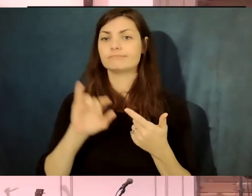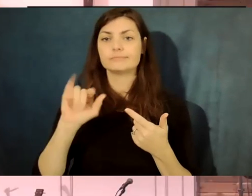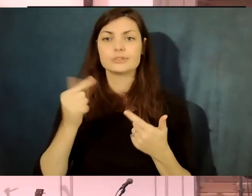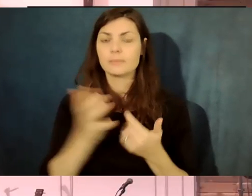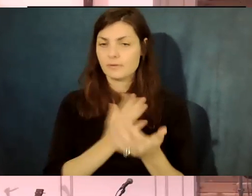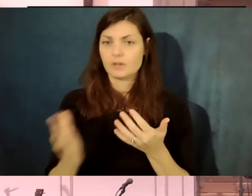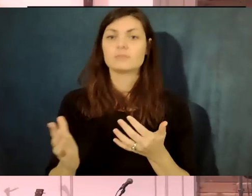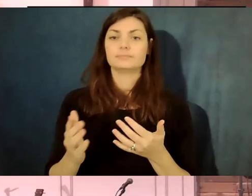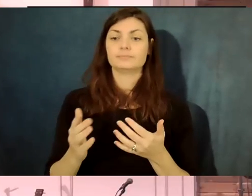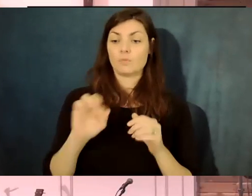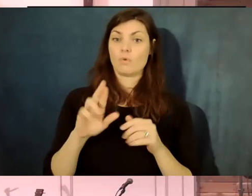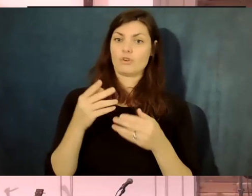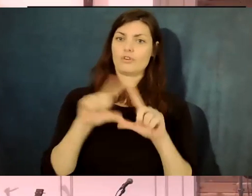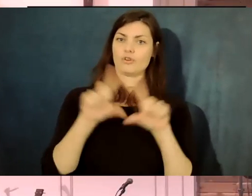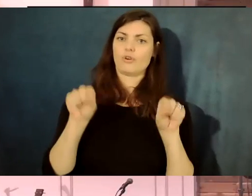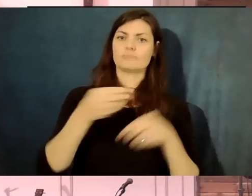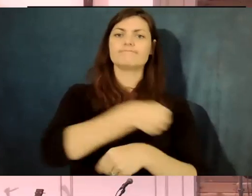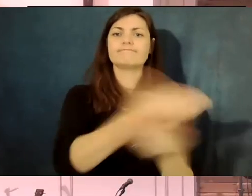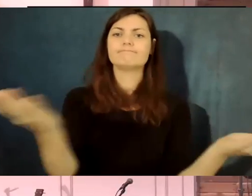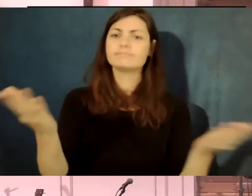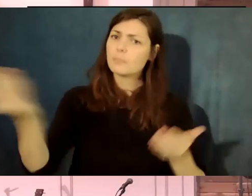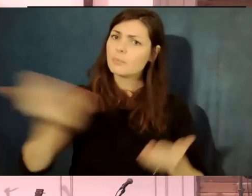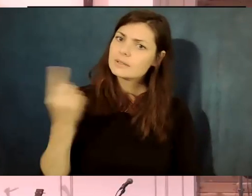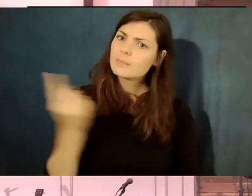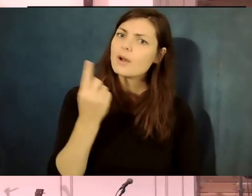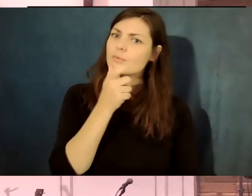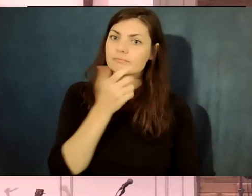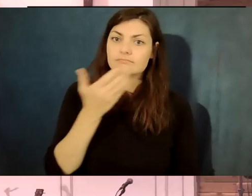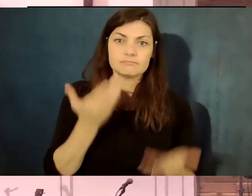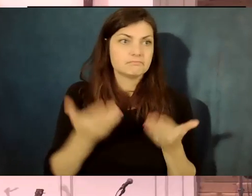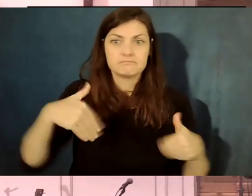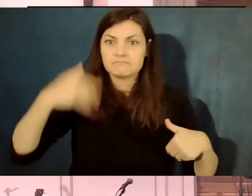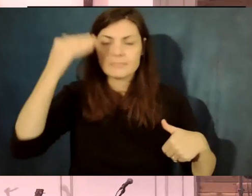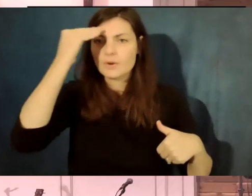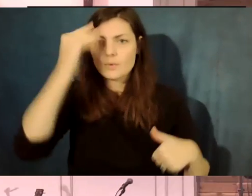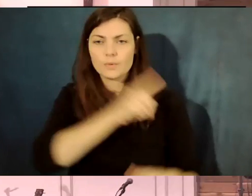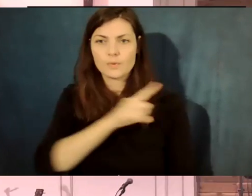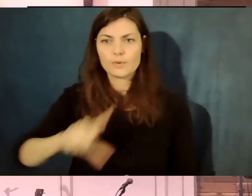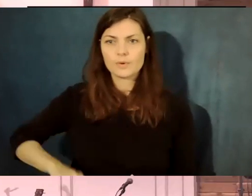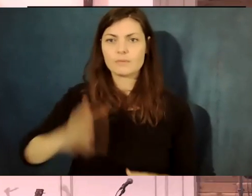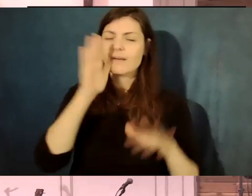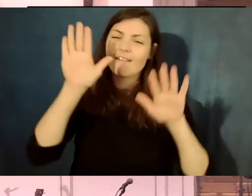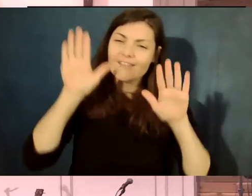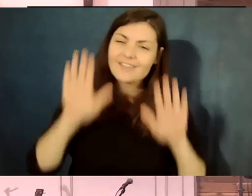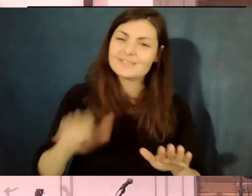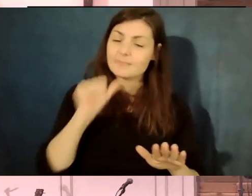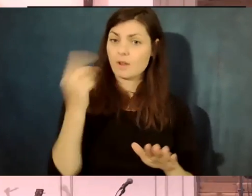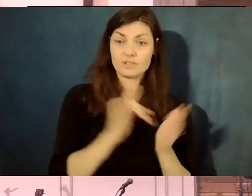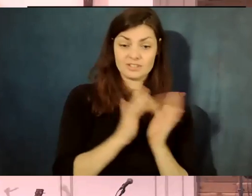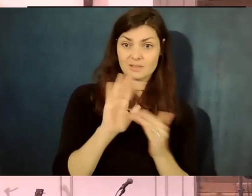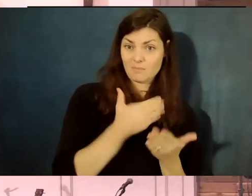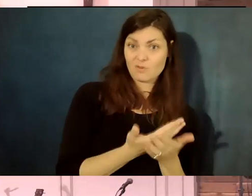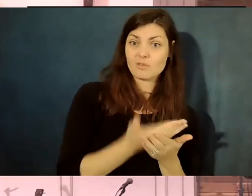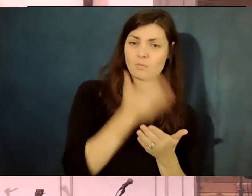on one side, once you be a part of that, bring somebody. Bring somebody who doesn't know the Lord. It's going to be awesome. It's not just Jesus' birth. It's all the way